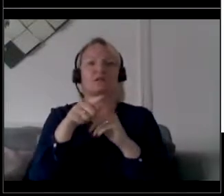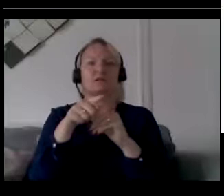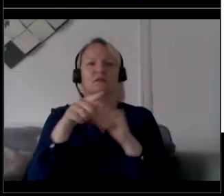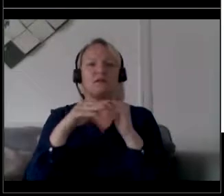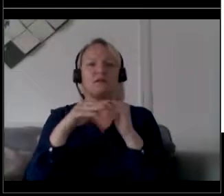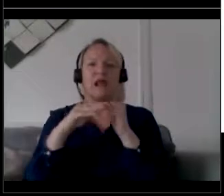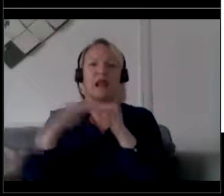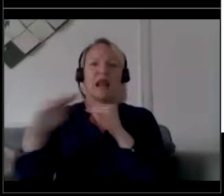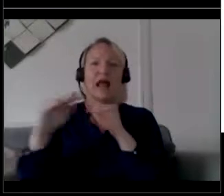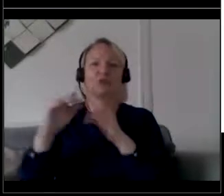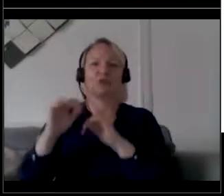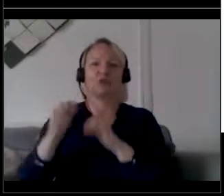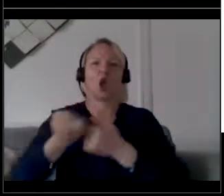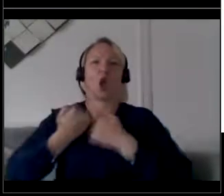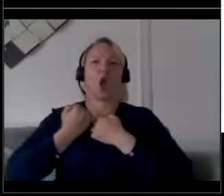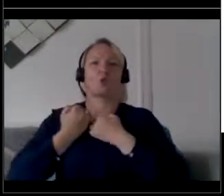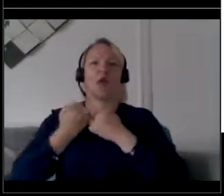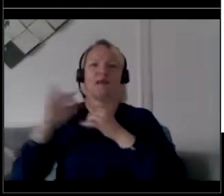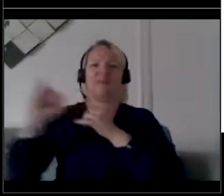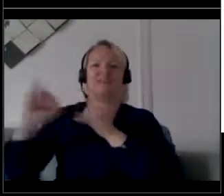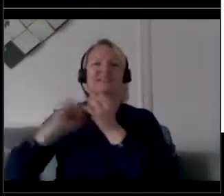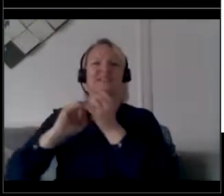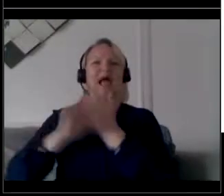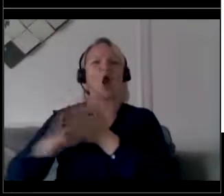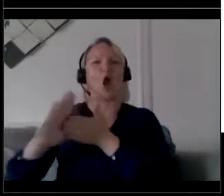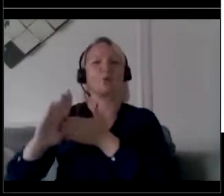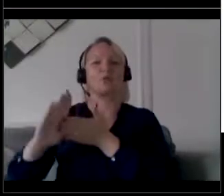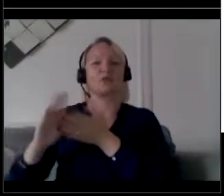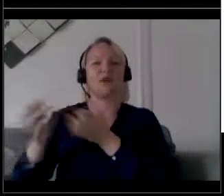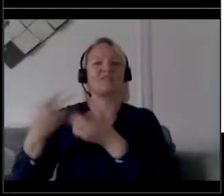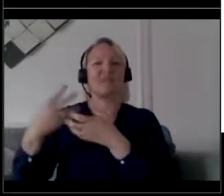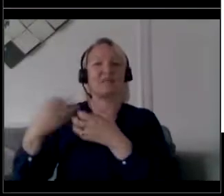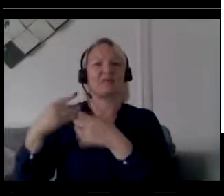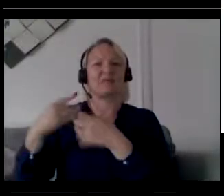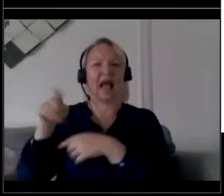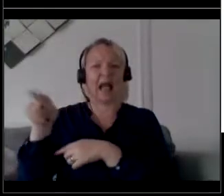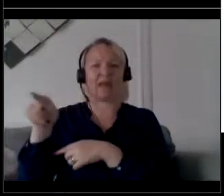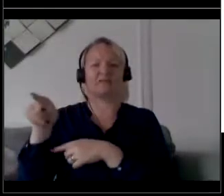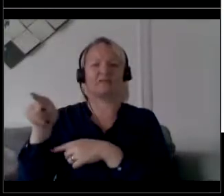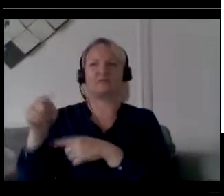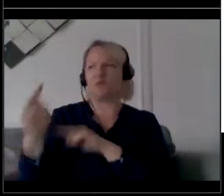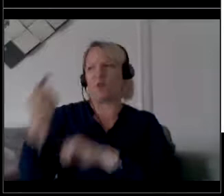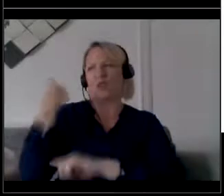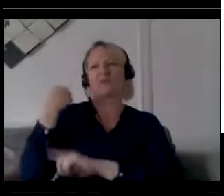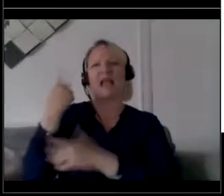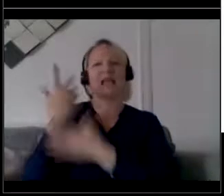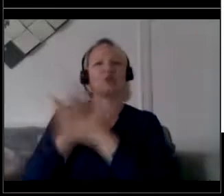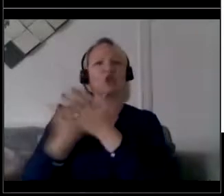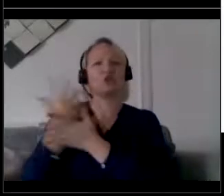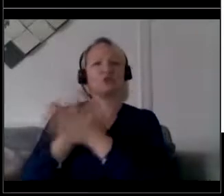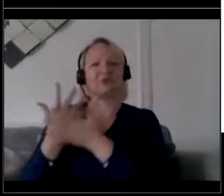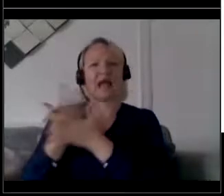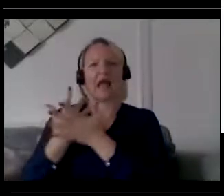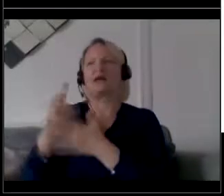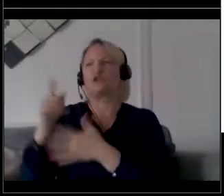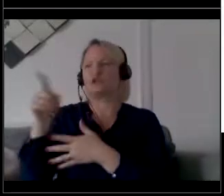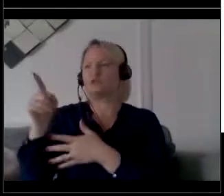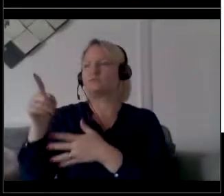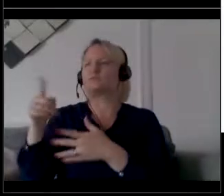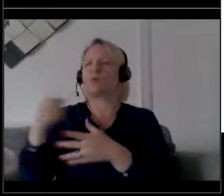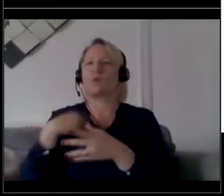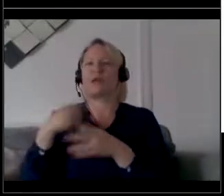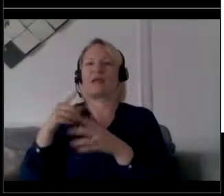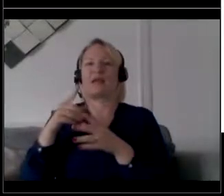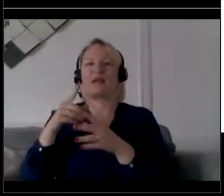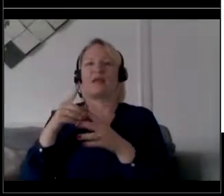landowner and stakeholder feedback, and this was following our last consultation, we have moved the Cadent high